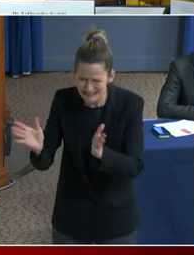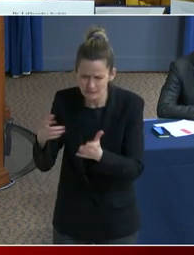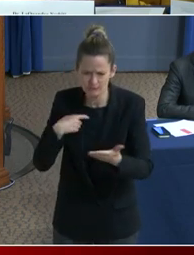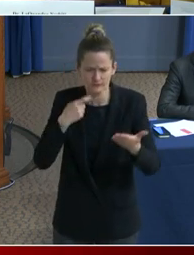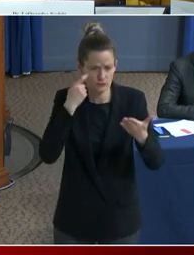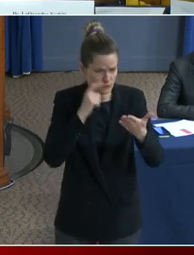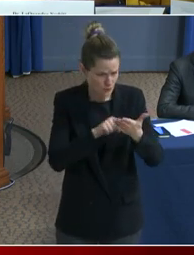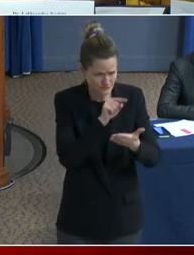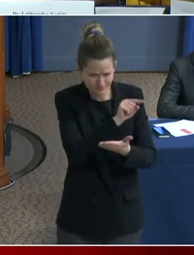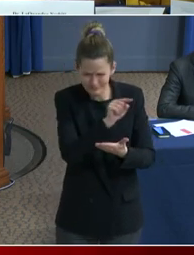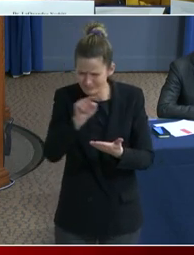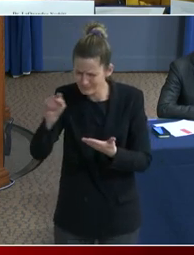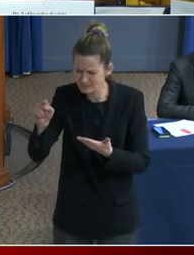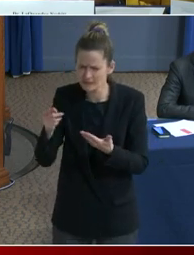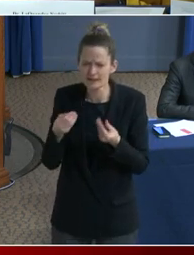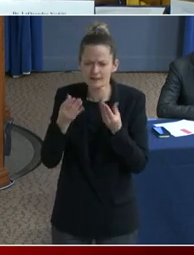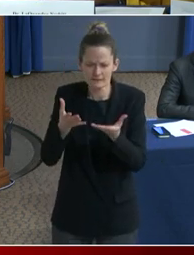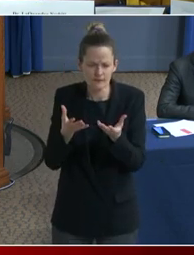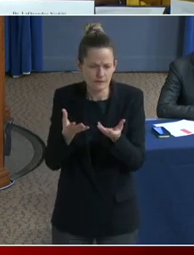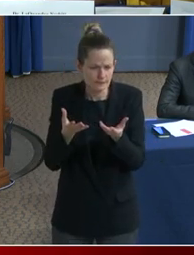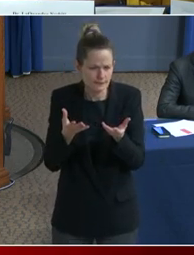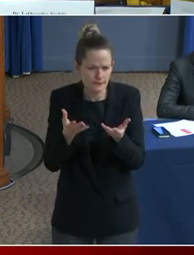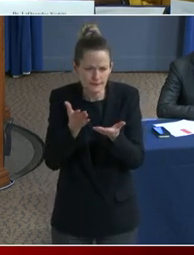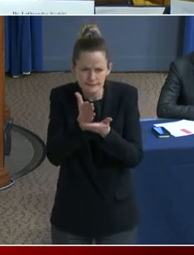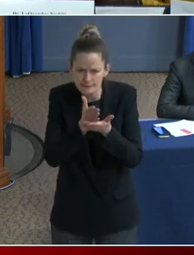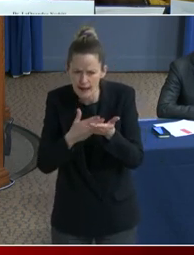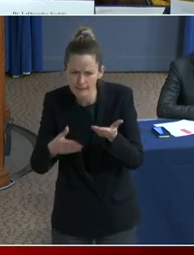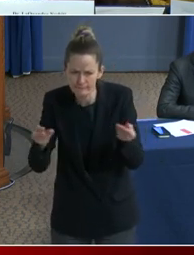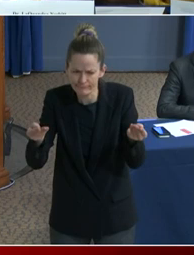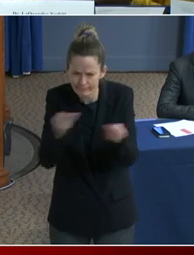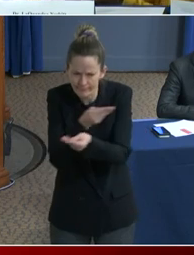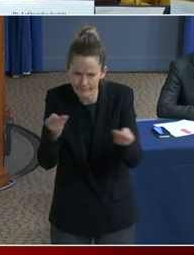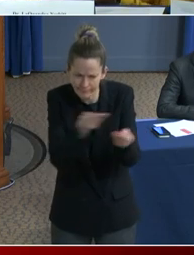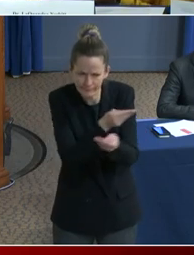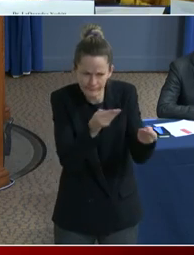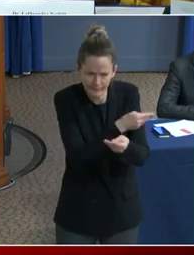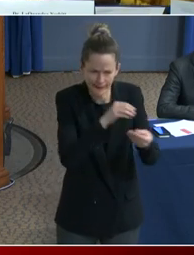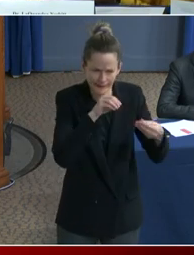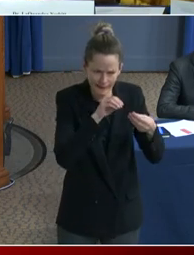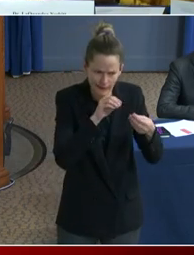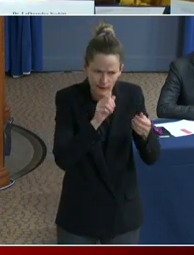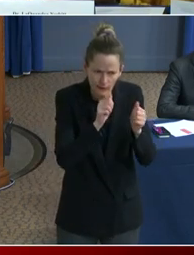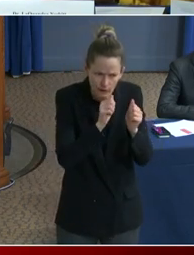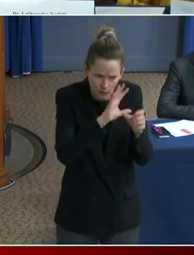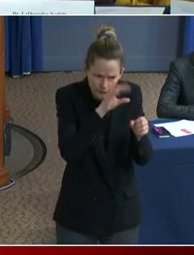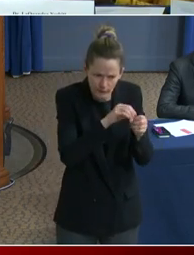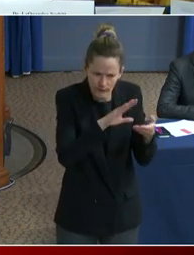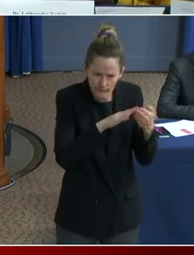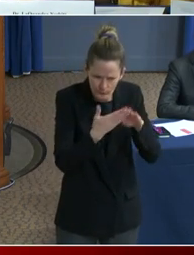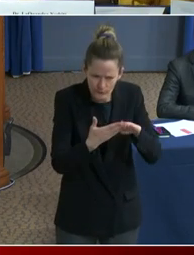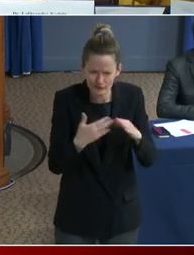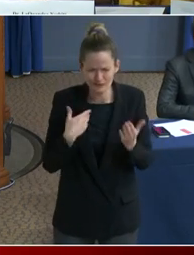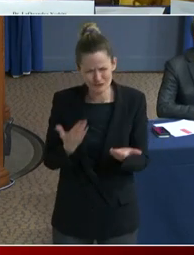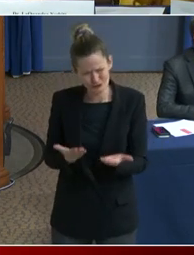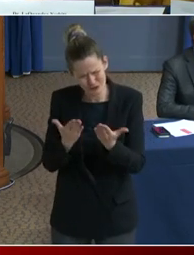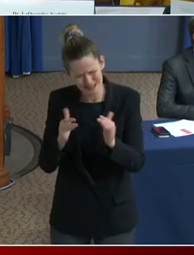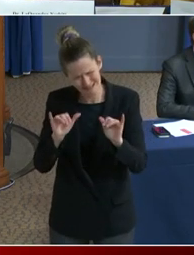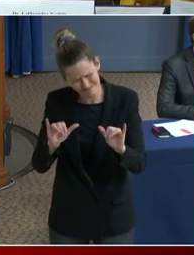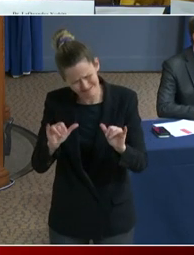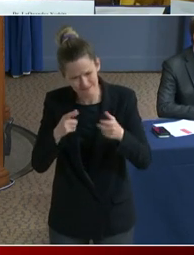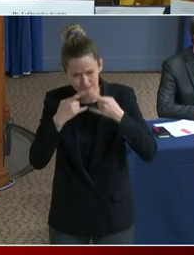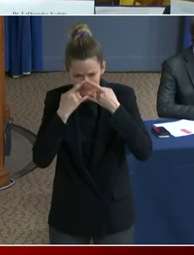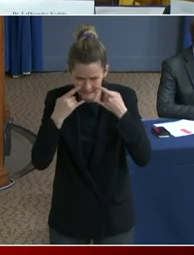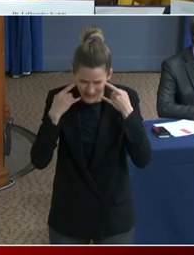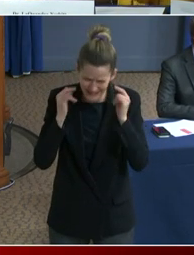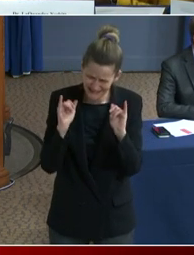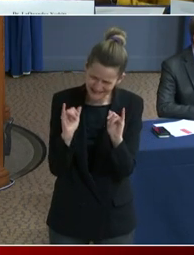community transmission that we have, mask indoors continues to be recommended. The key to ending